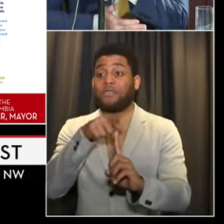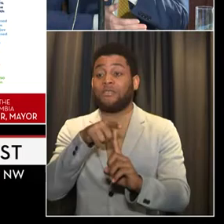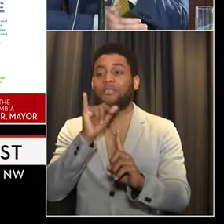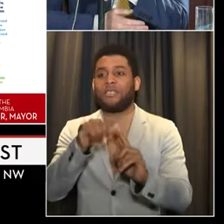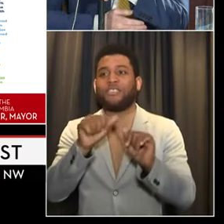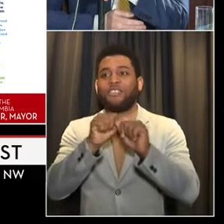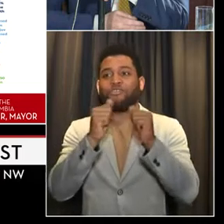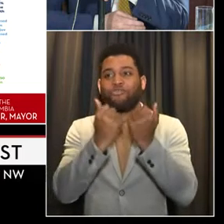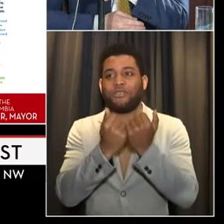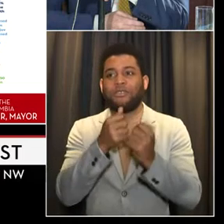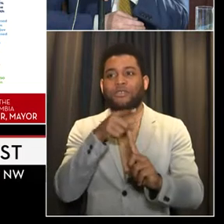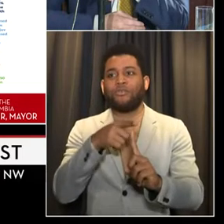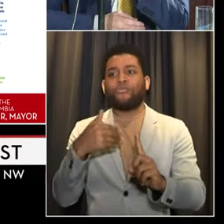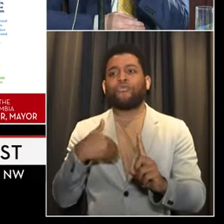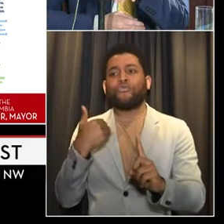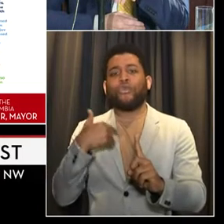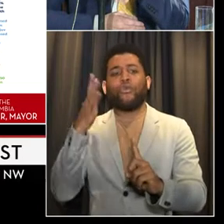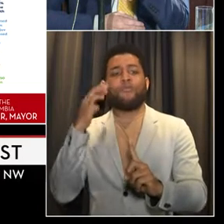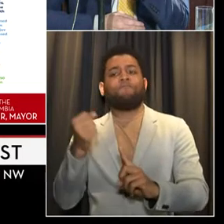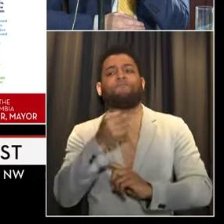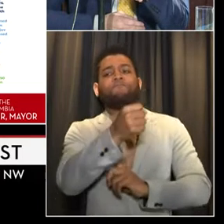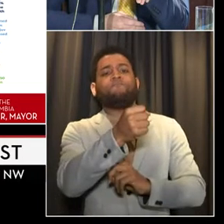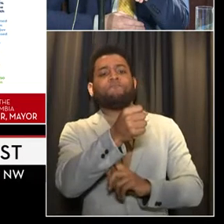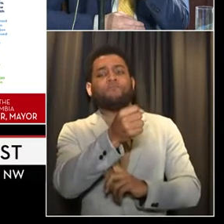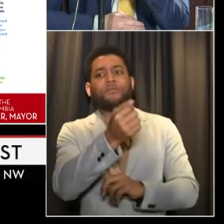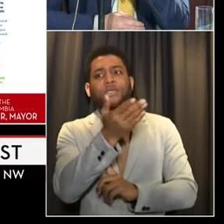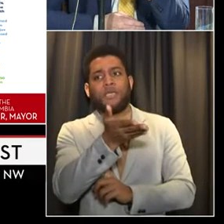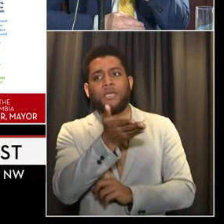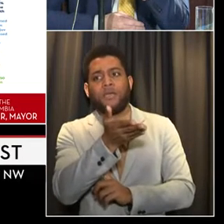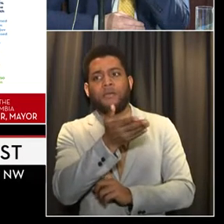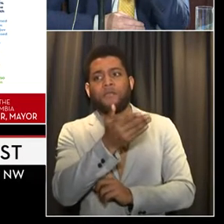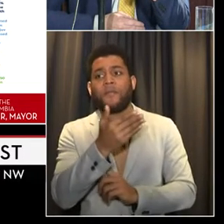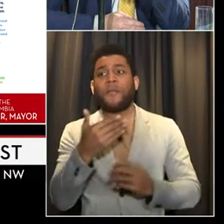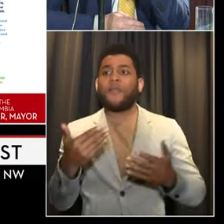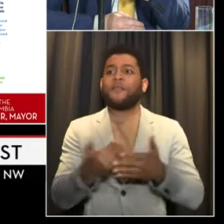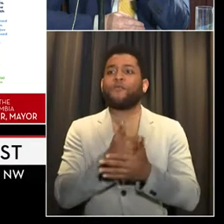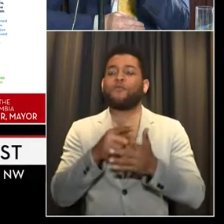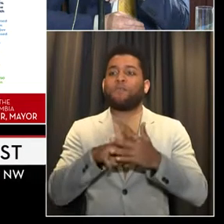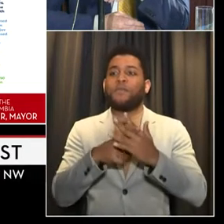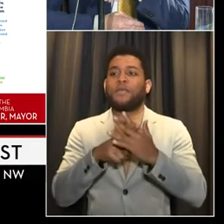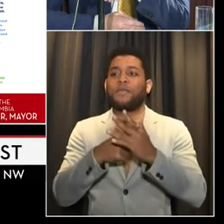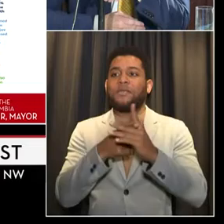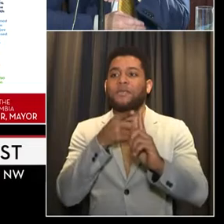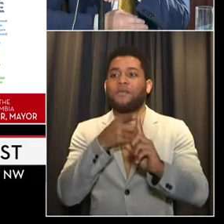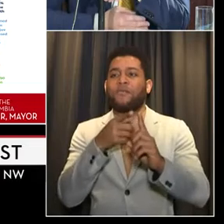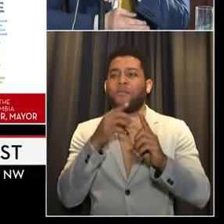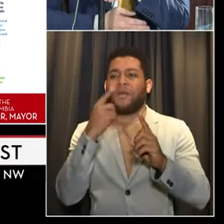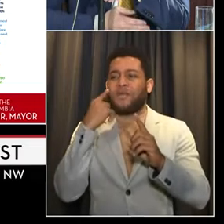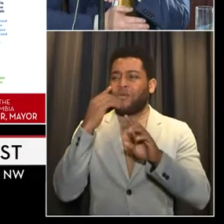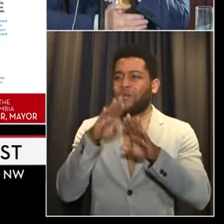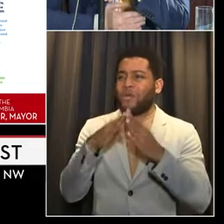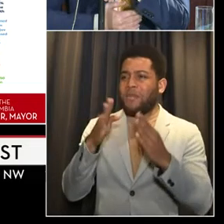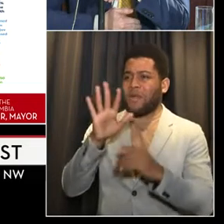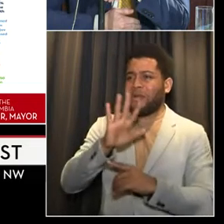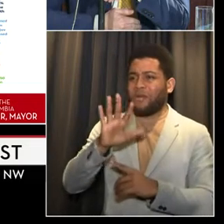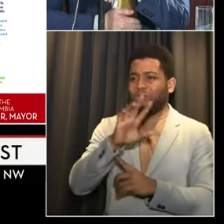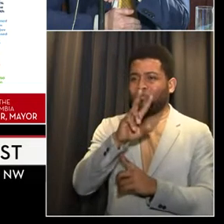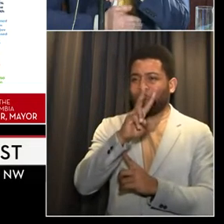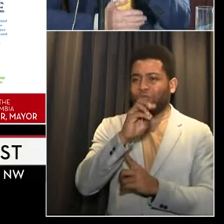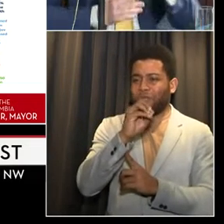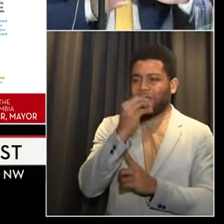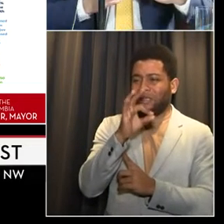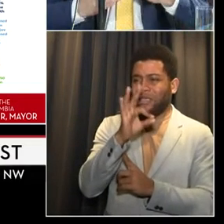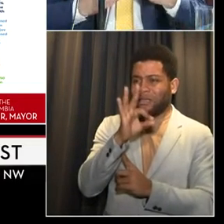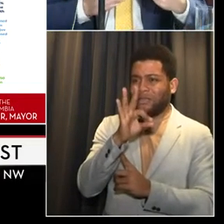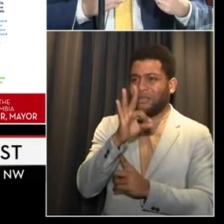be committed to. And New Beginnings was opened in 2000, about 2009. YSC has always been the same size.